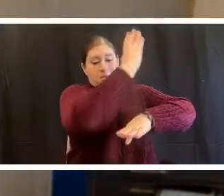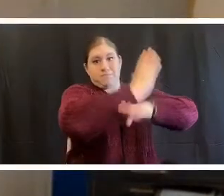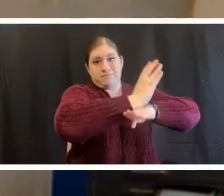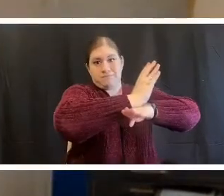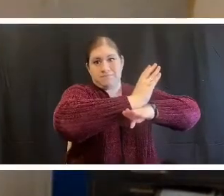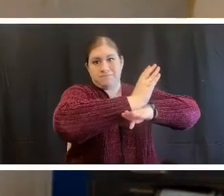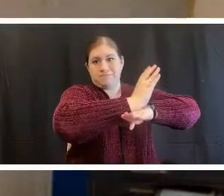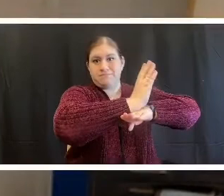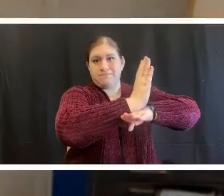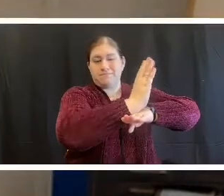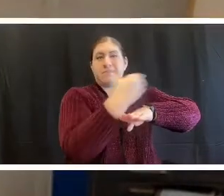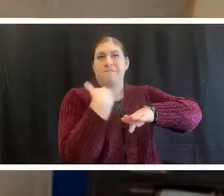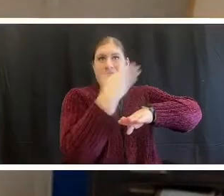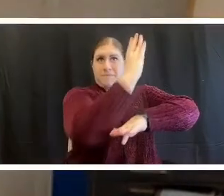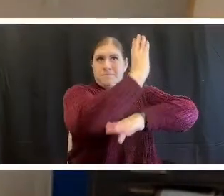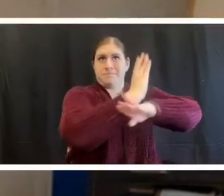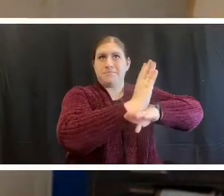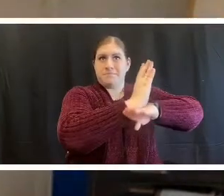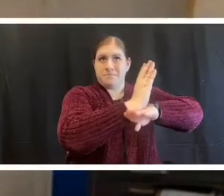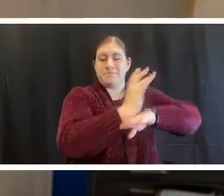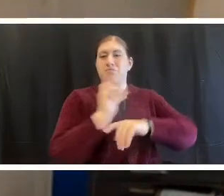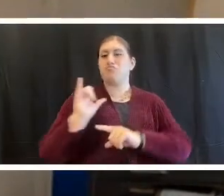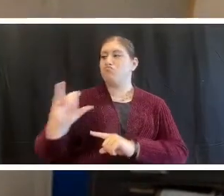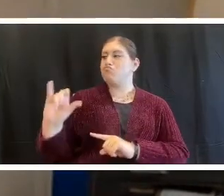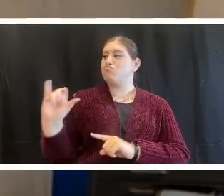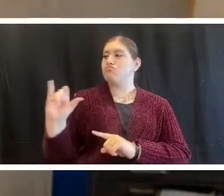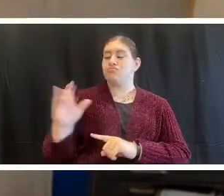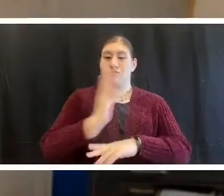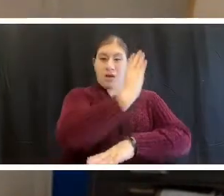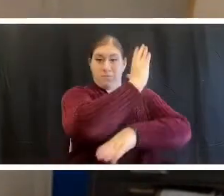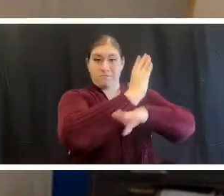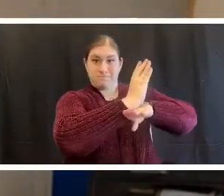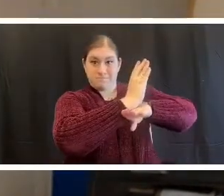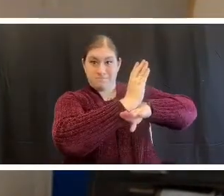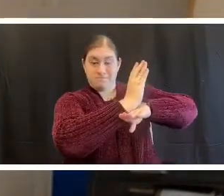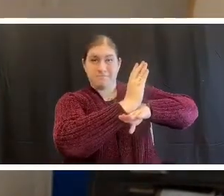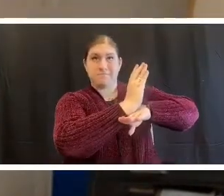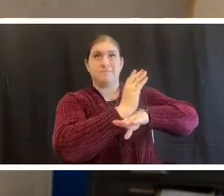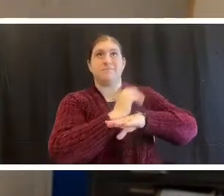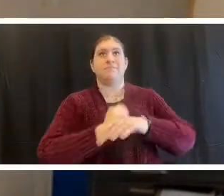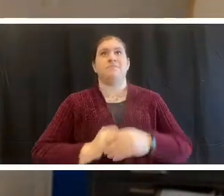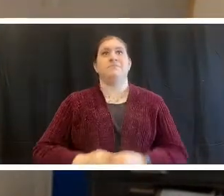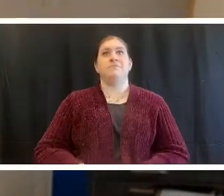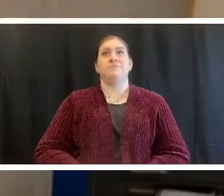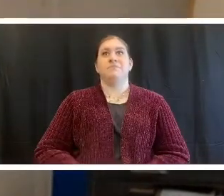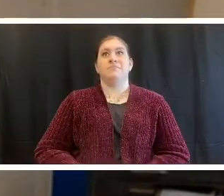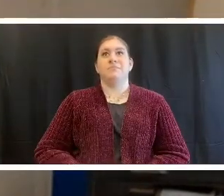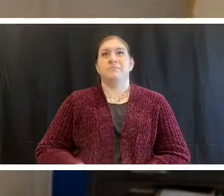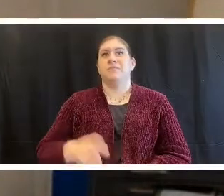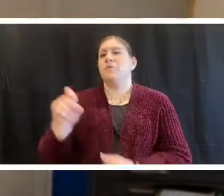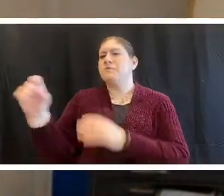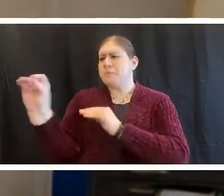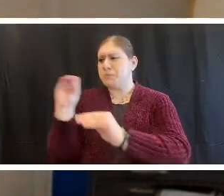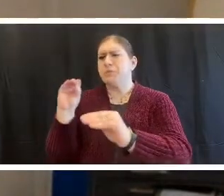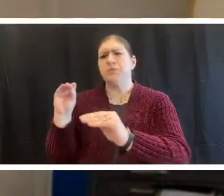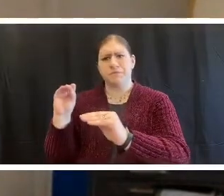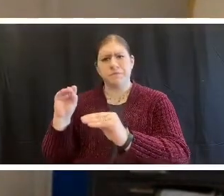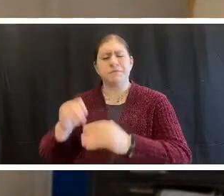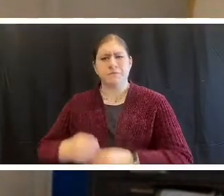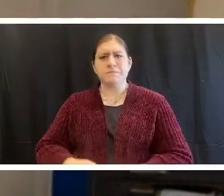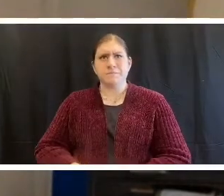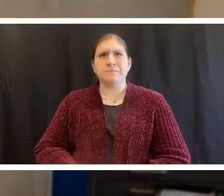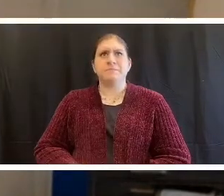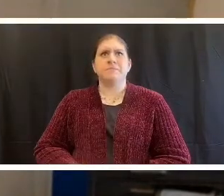have a clamp. Got it. And so now I will, You're gonna have to move that over a little